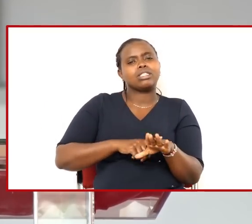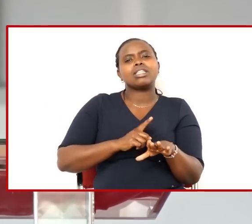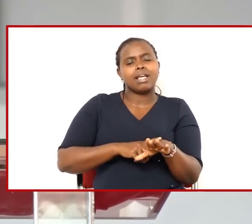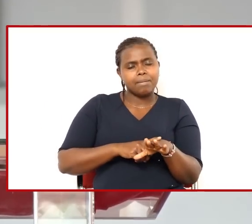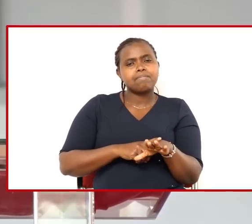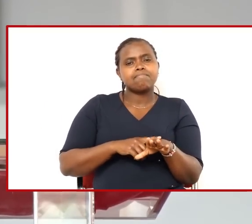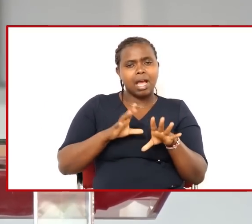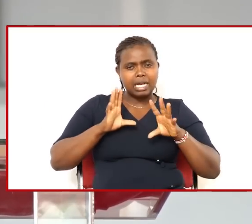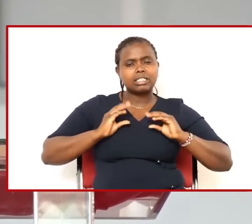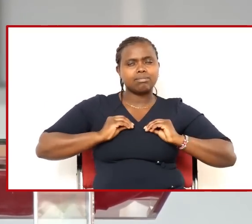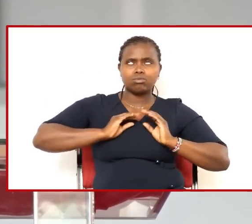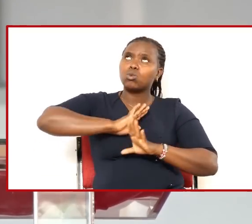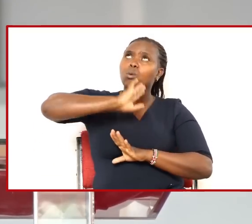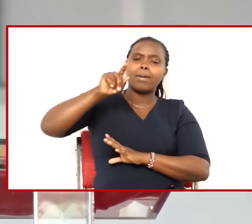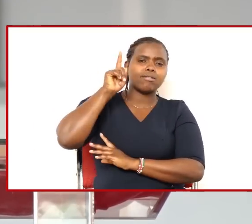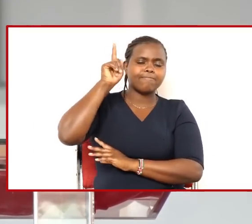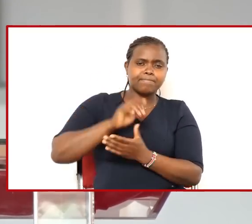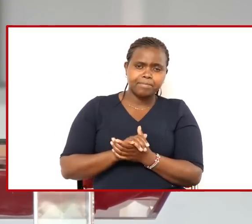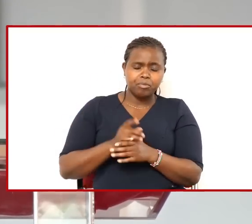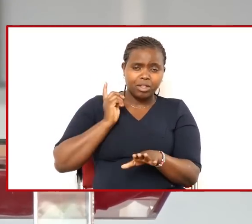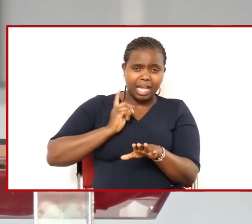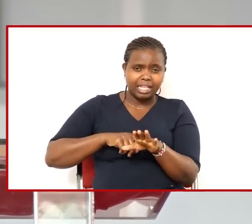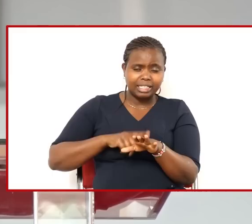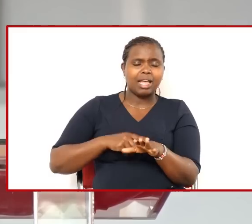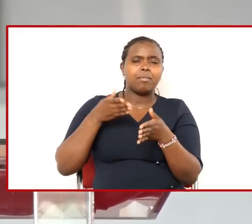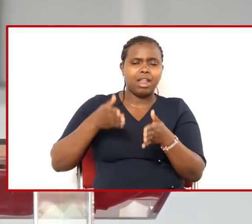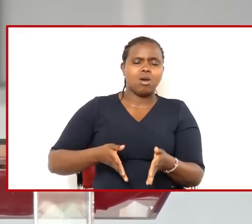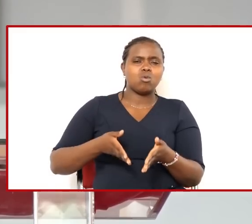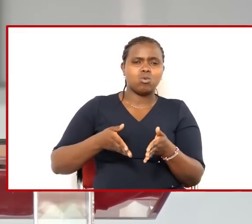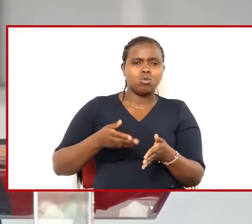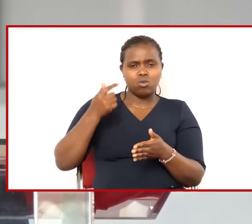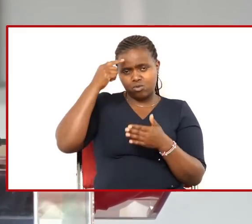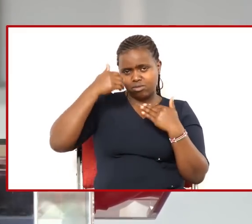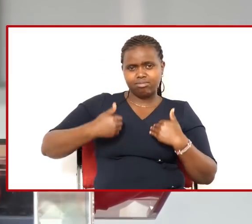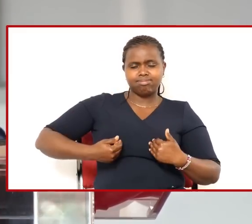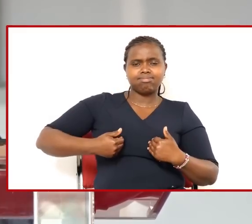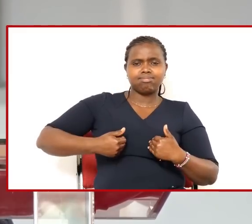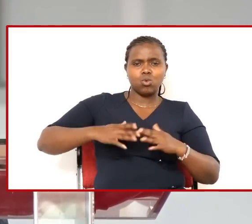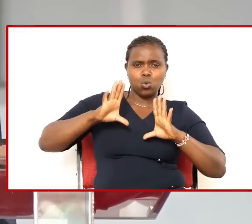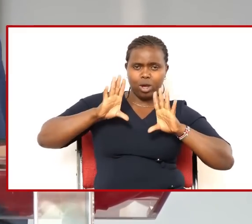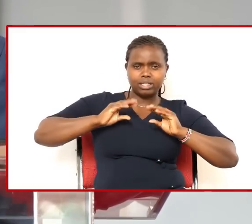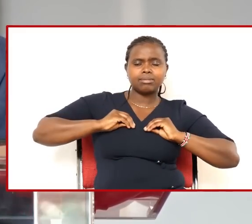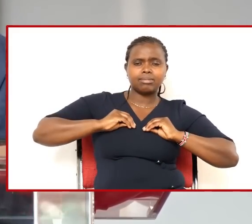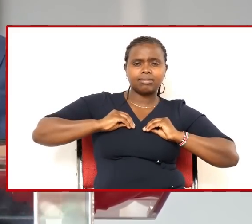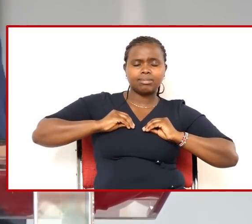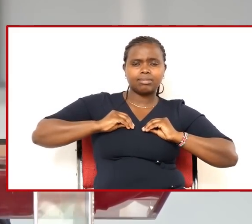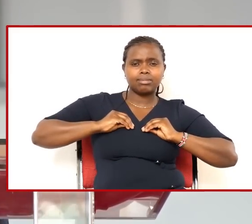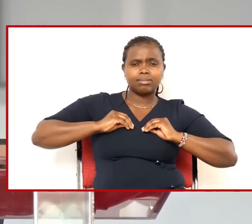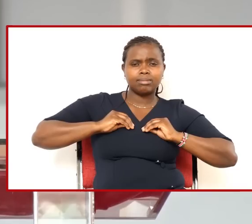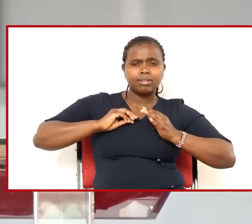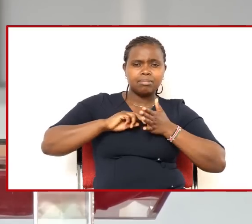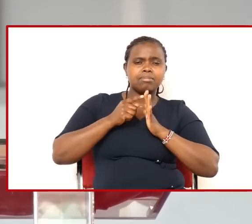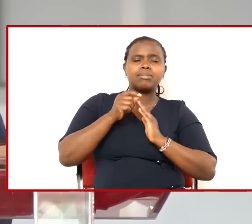come to get back. The time has come for me to retaliate.